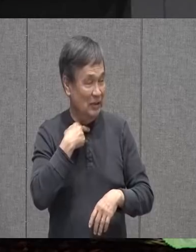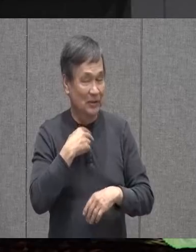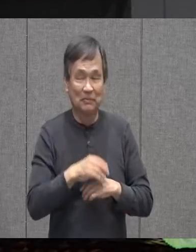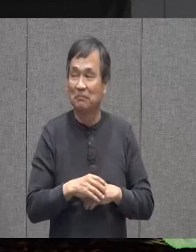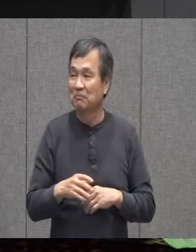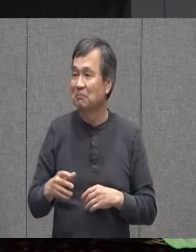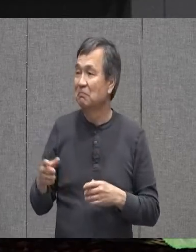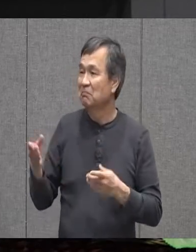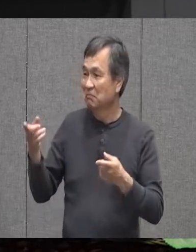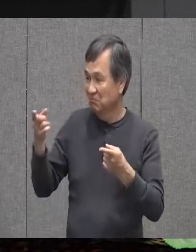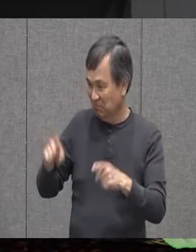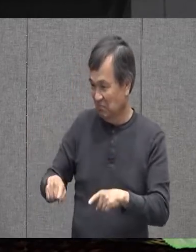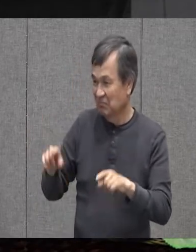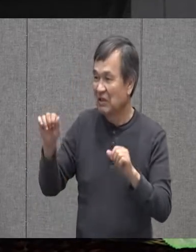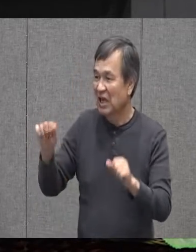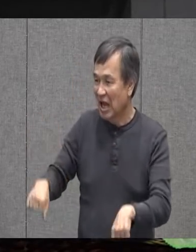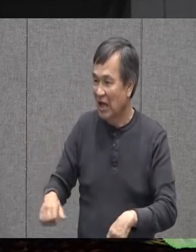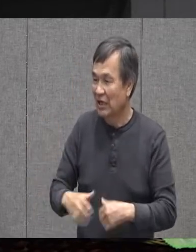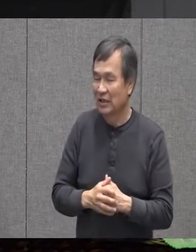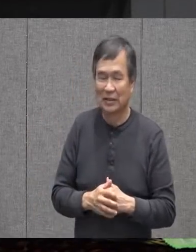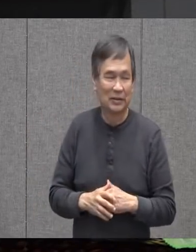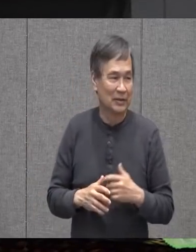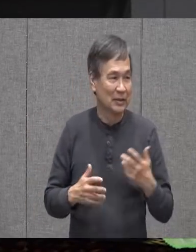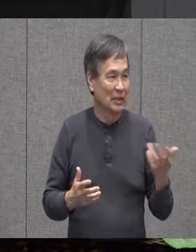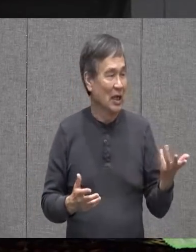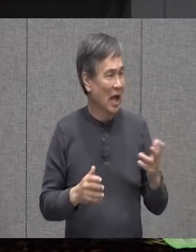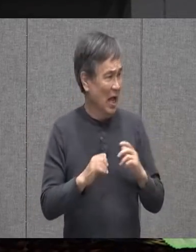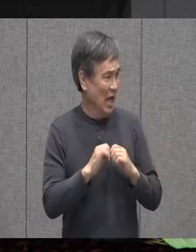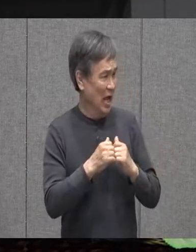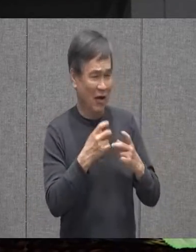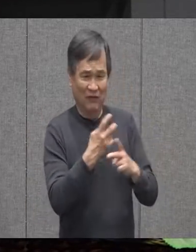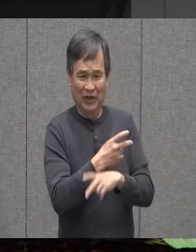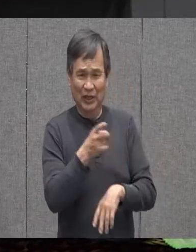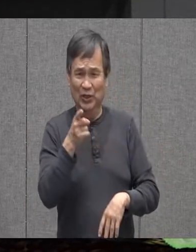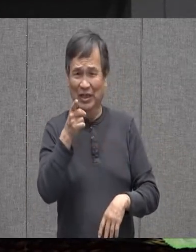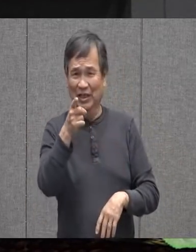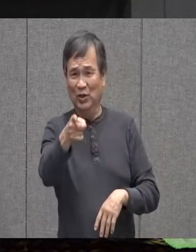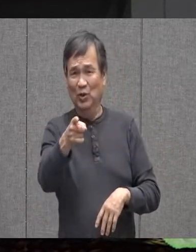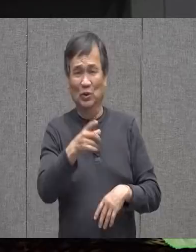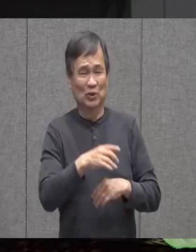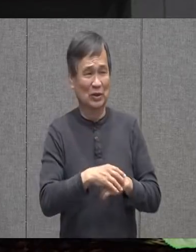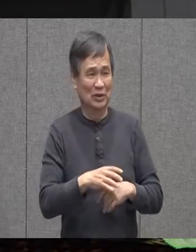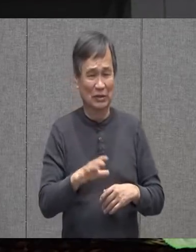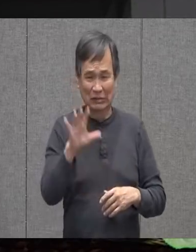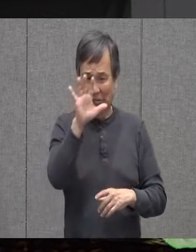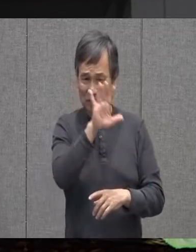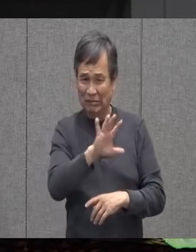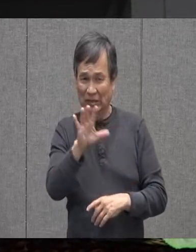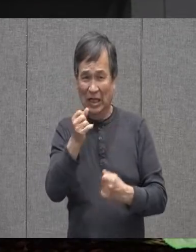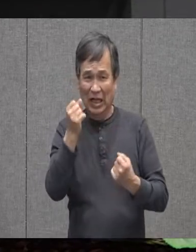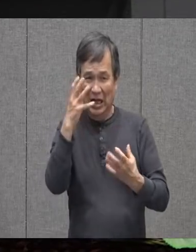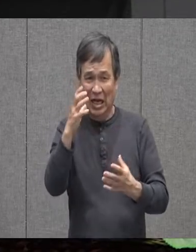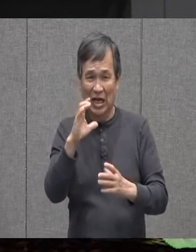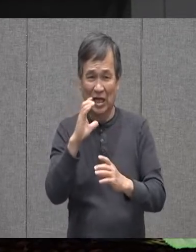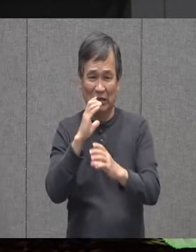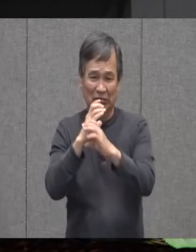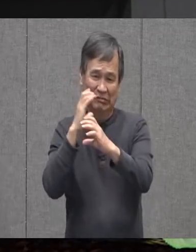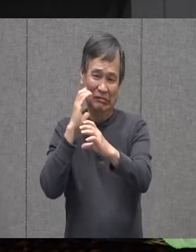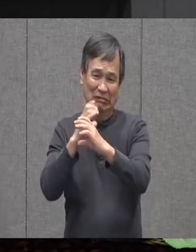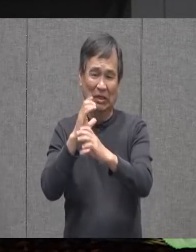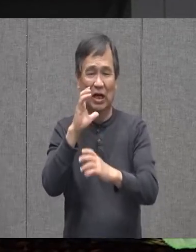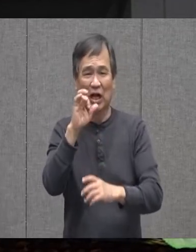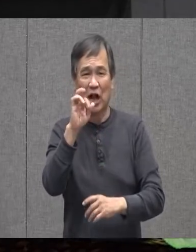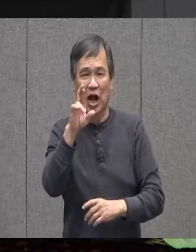I can. How the heck is he gonna figure that one out? That's a lot of cars.